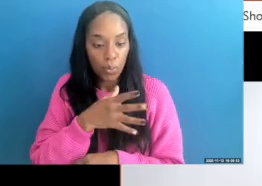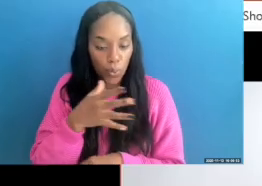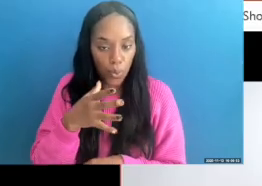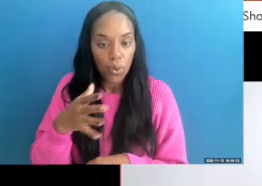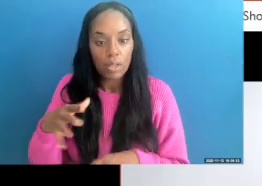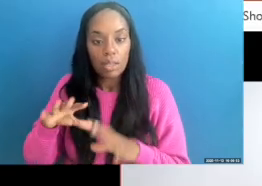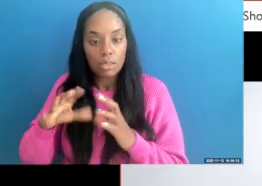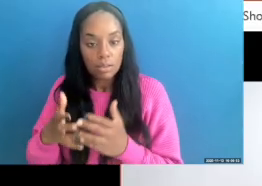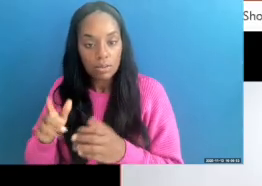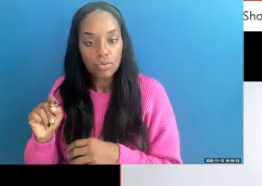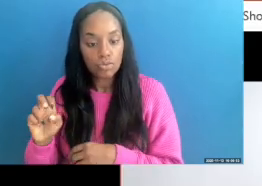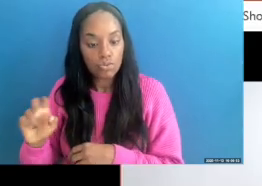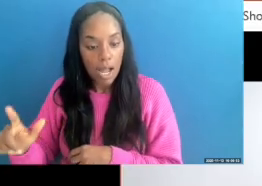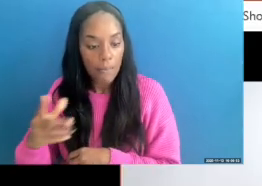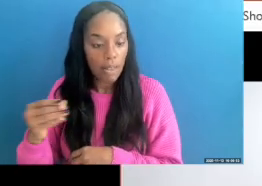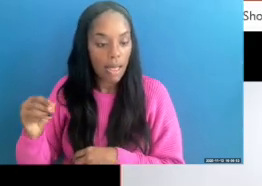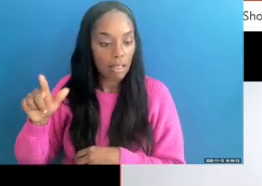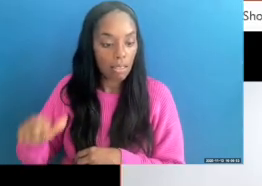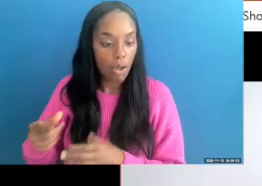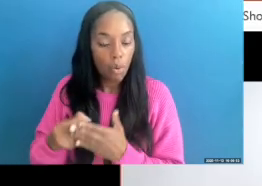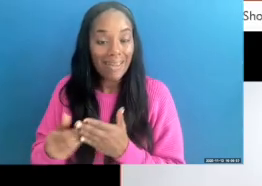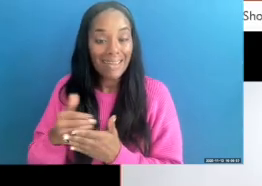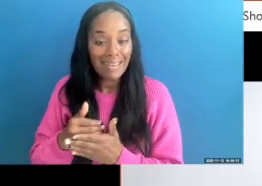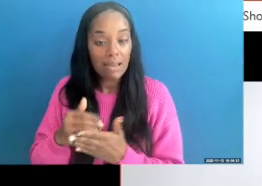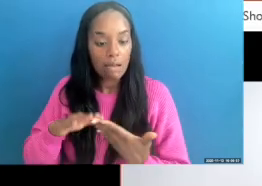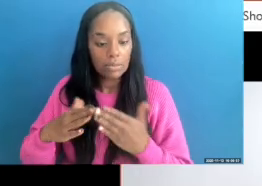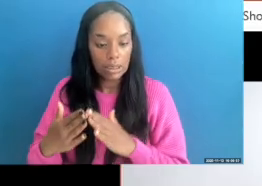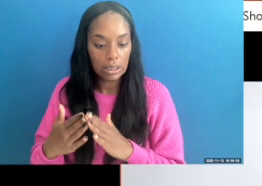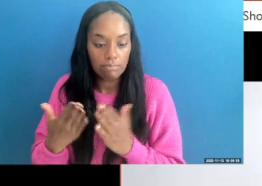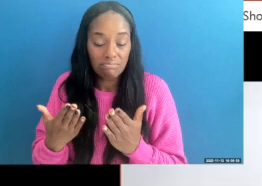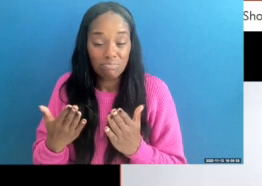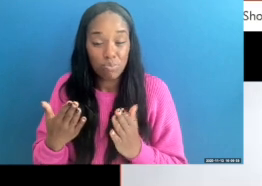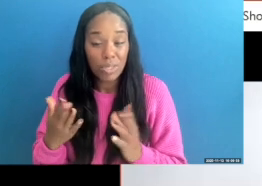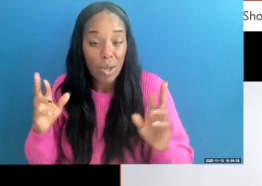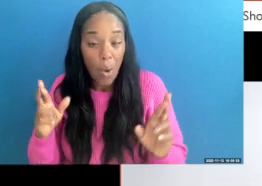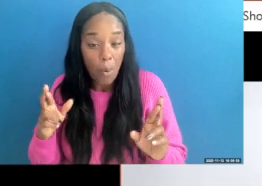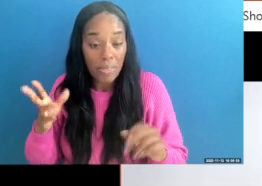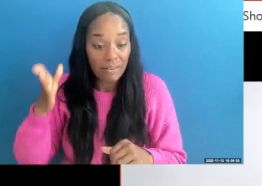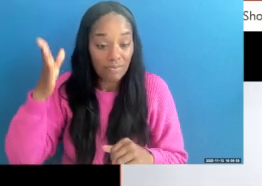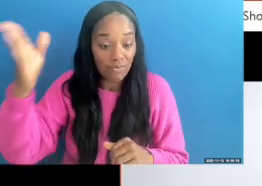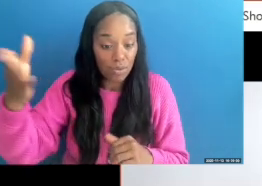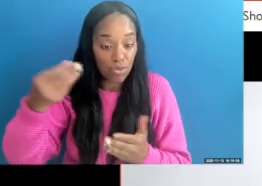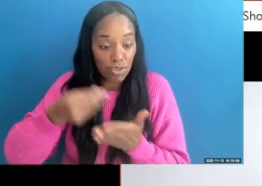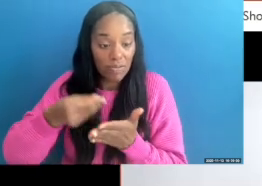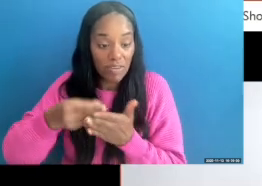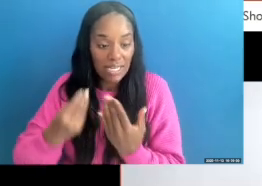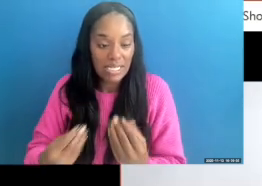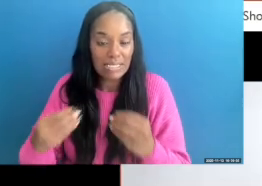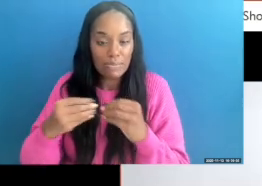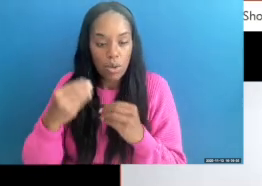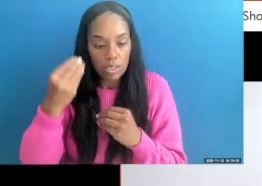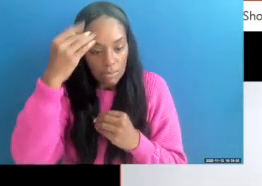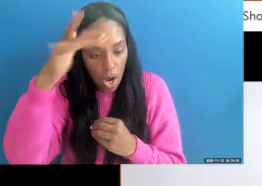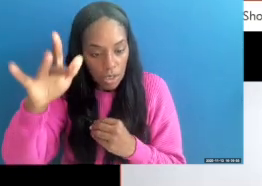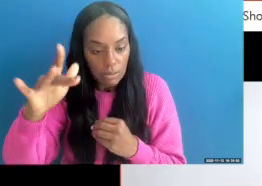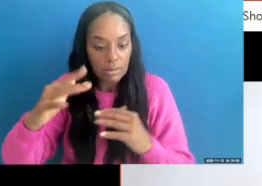communities, ensuring that future funding hopefully becomes smarter, more equitable, and